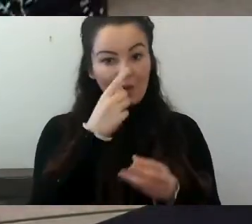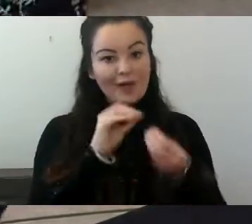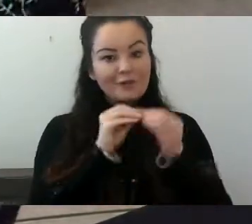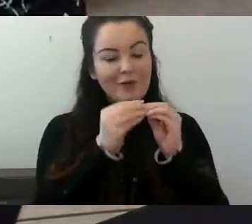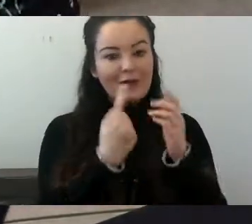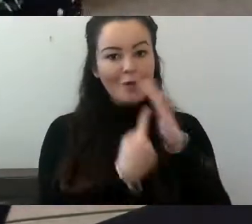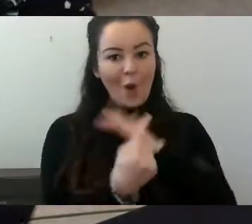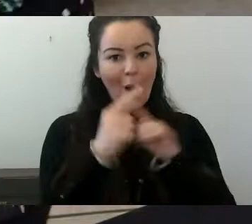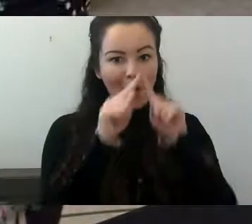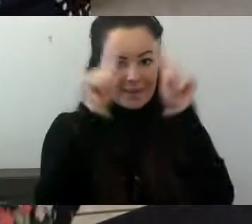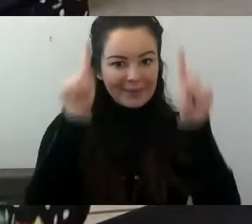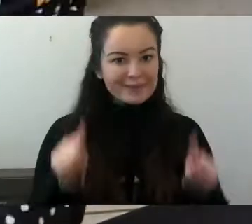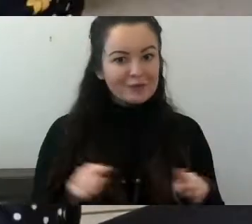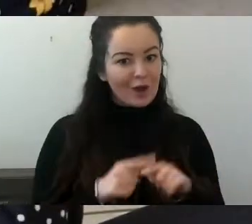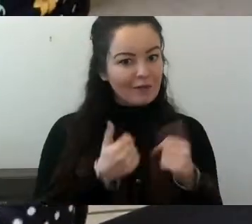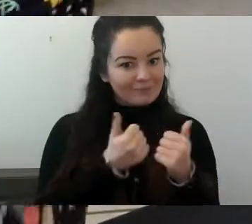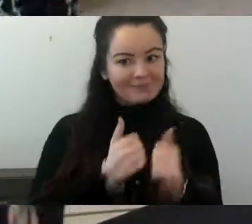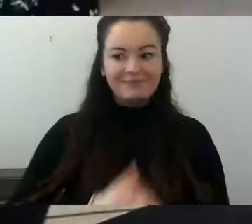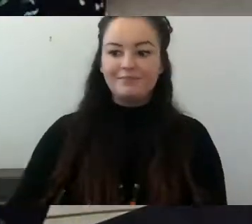pictures.